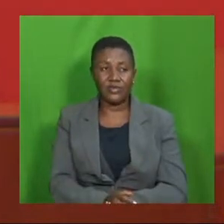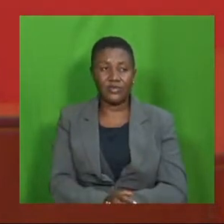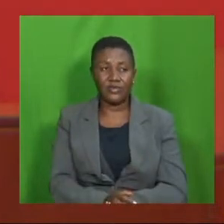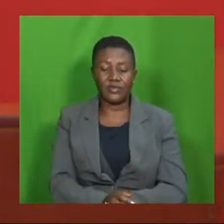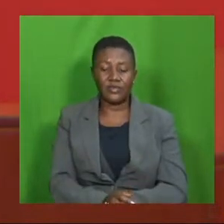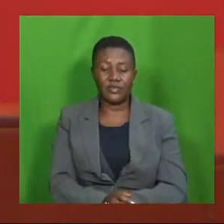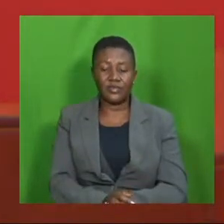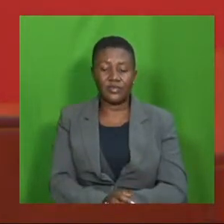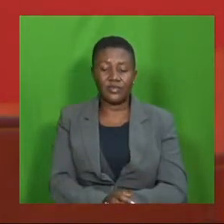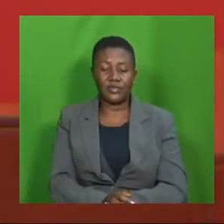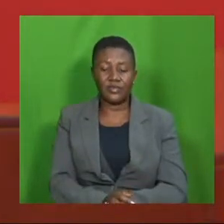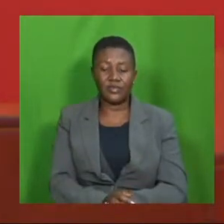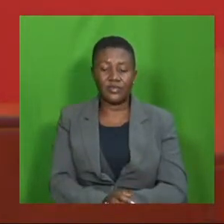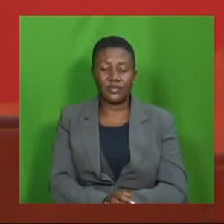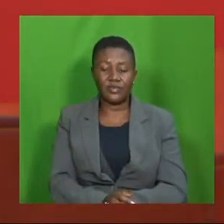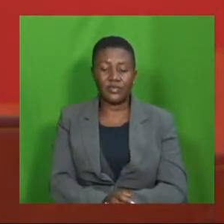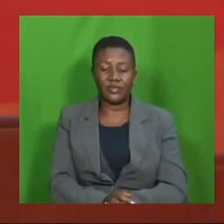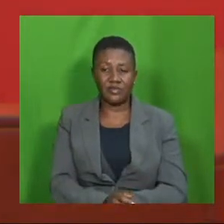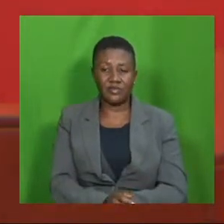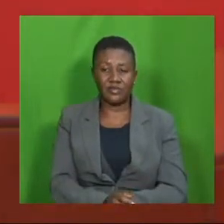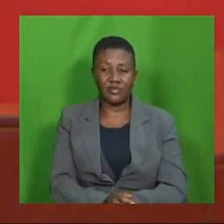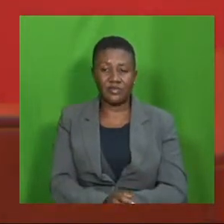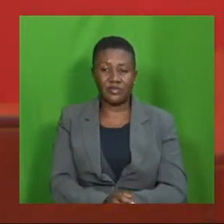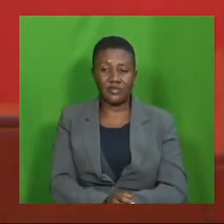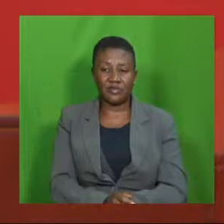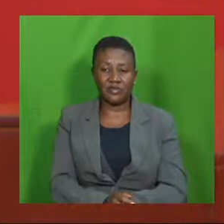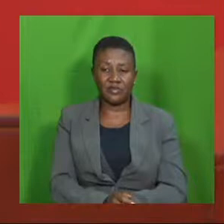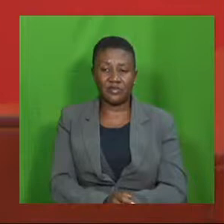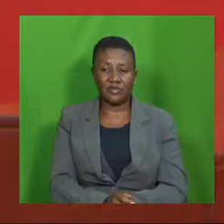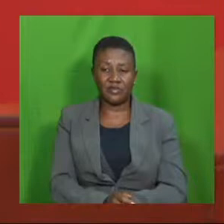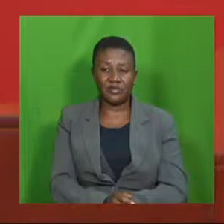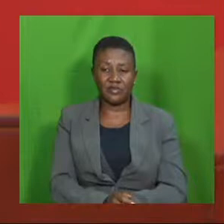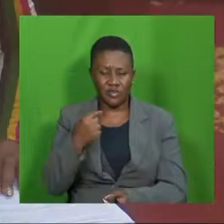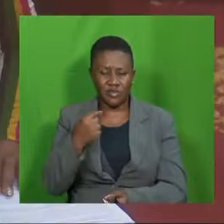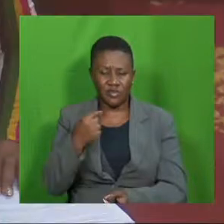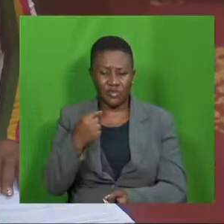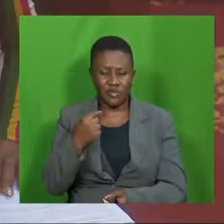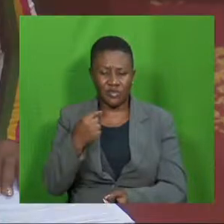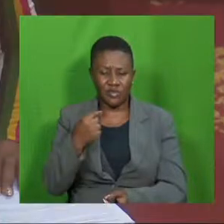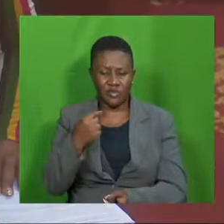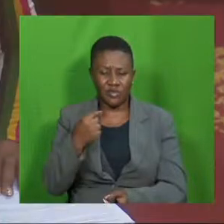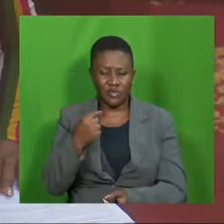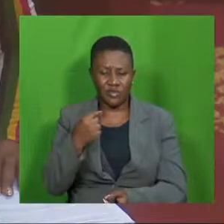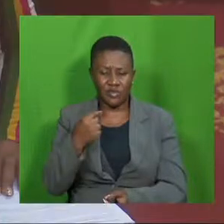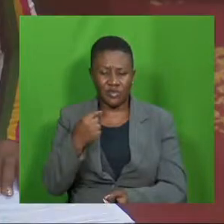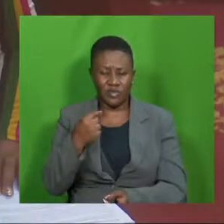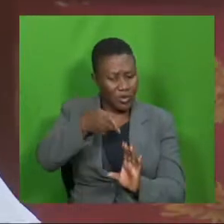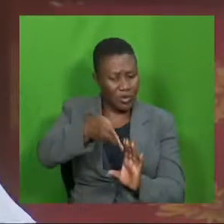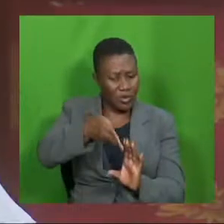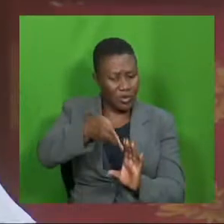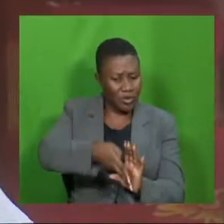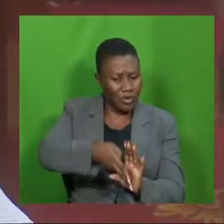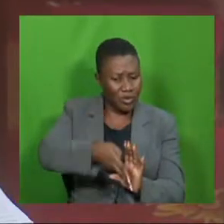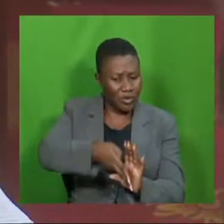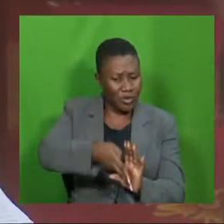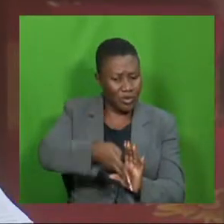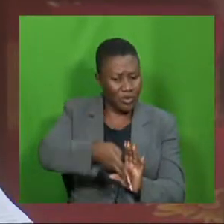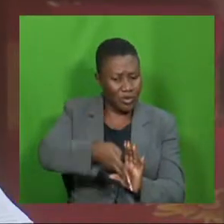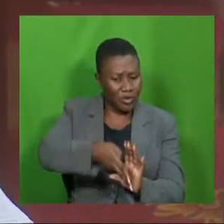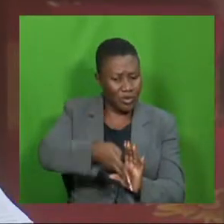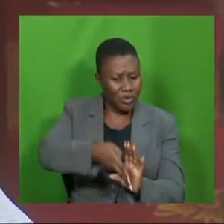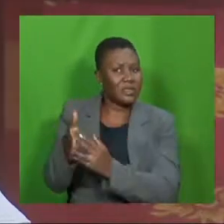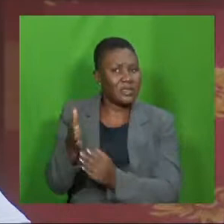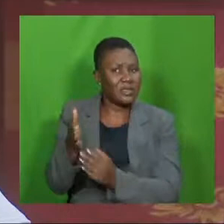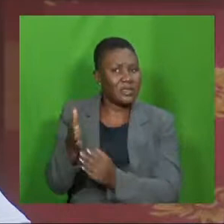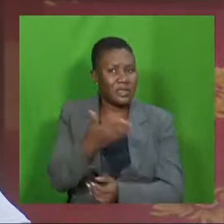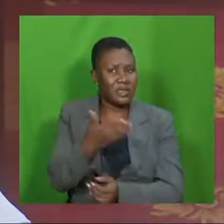Mr. Speaker, I was so much involved in the distribution of the relief items, and